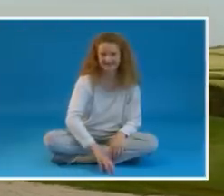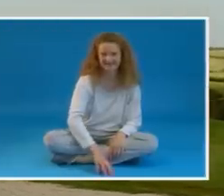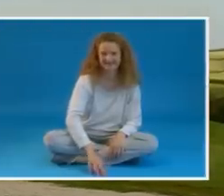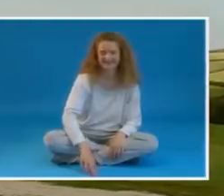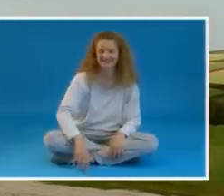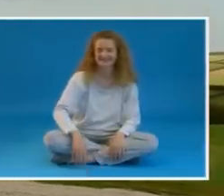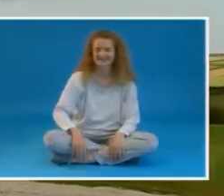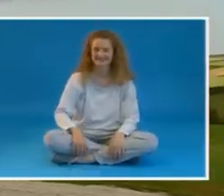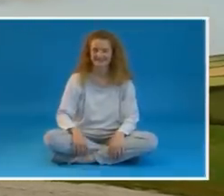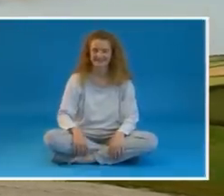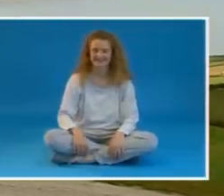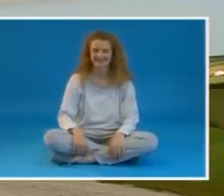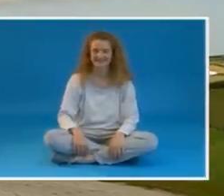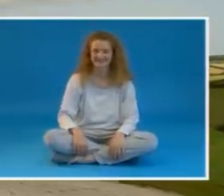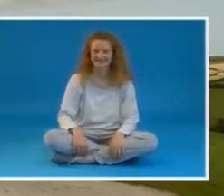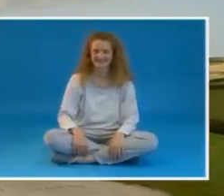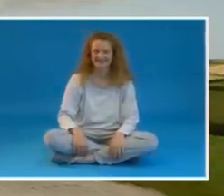floor.